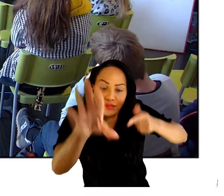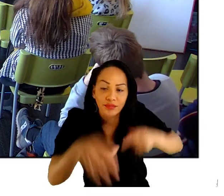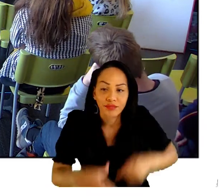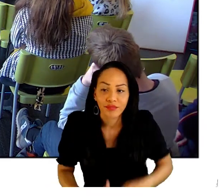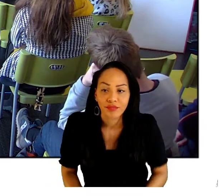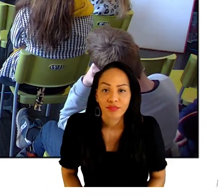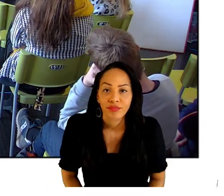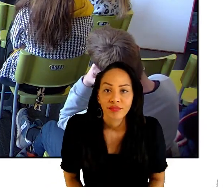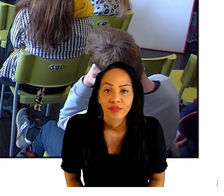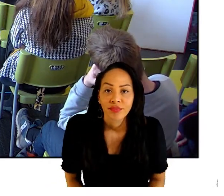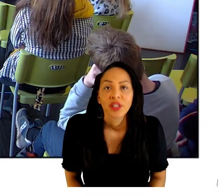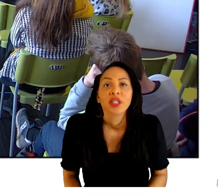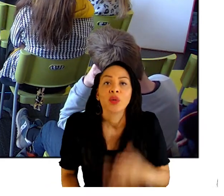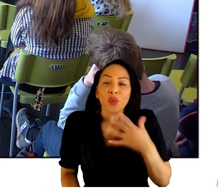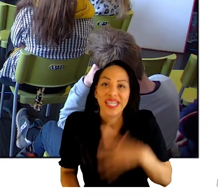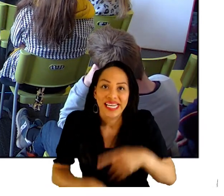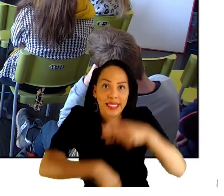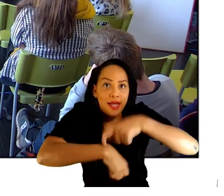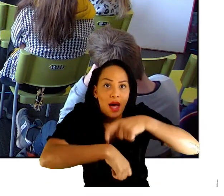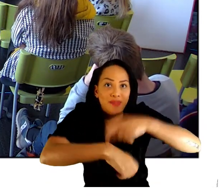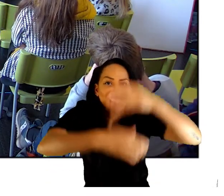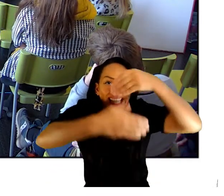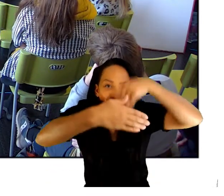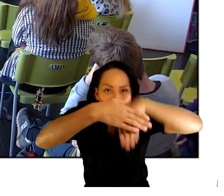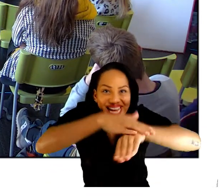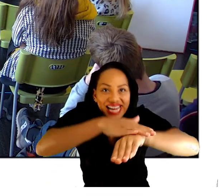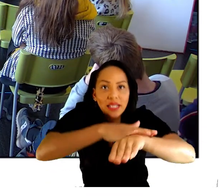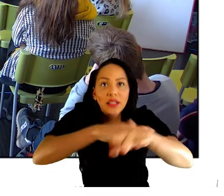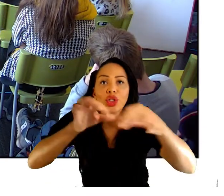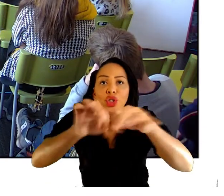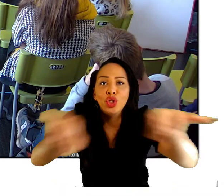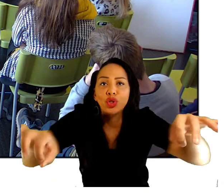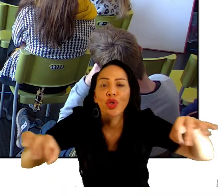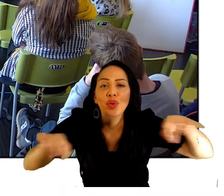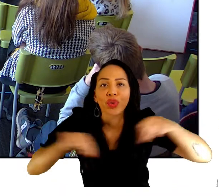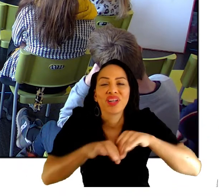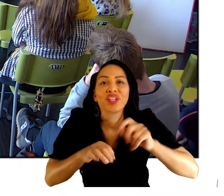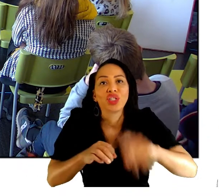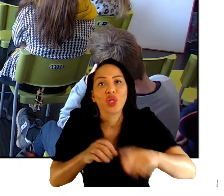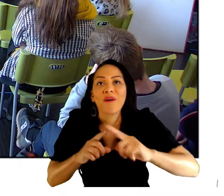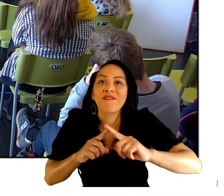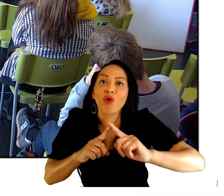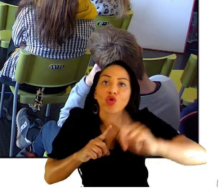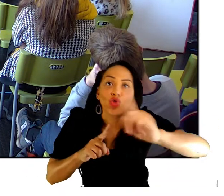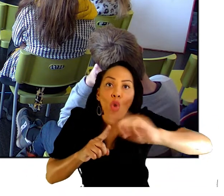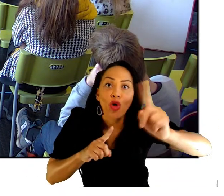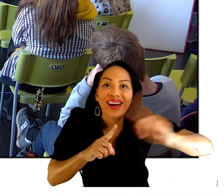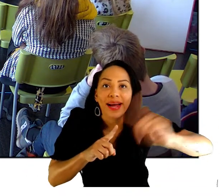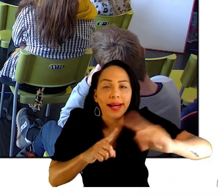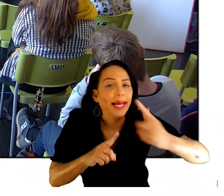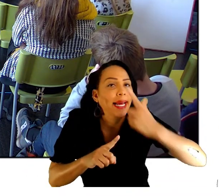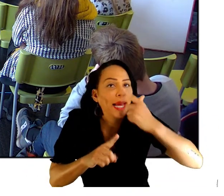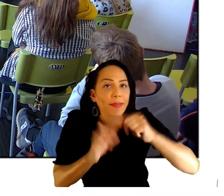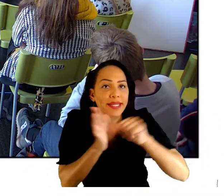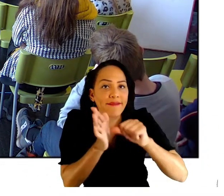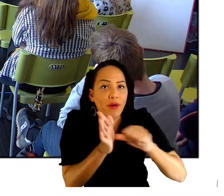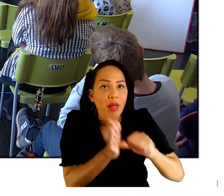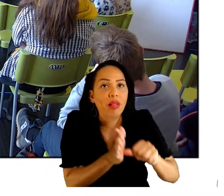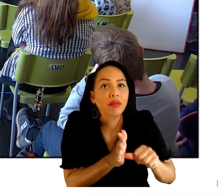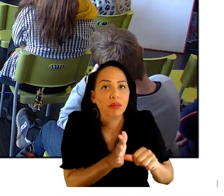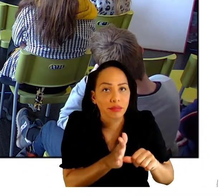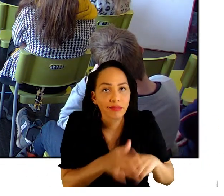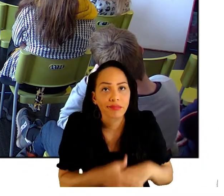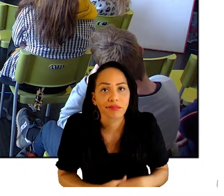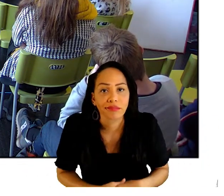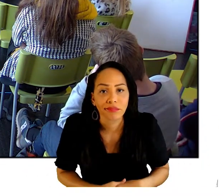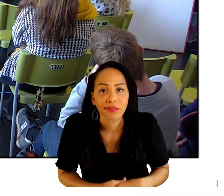studio theatre, which is the spaces we would tour in commonly in the UK, because we have an at